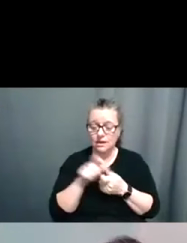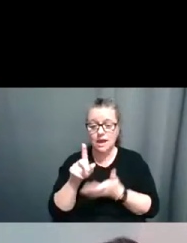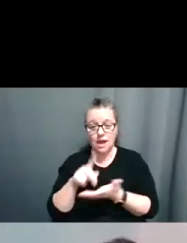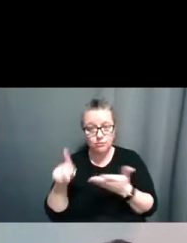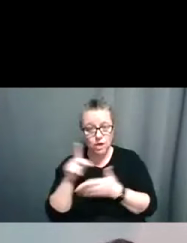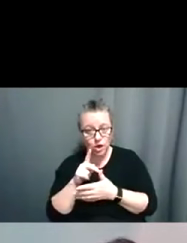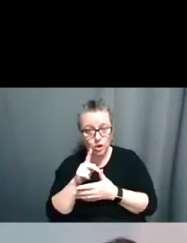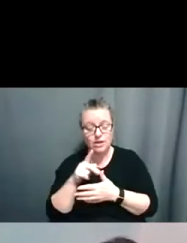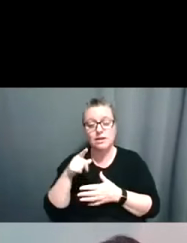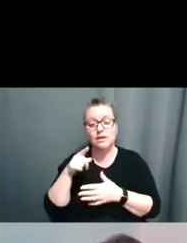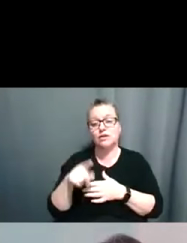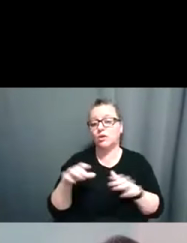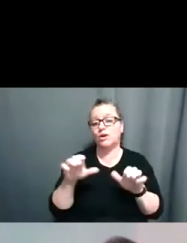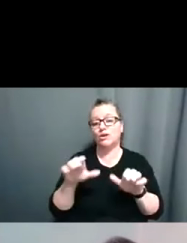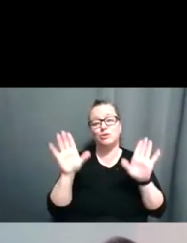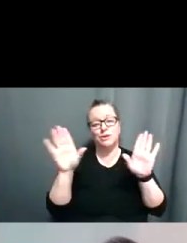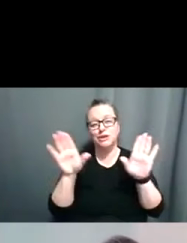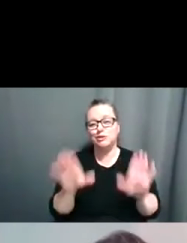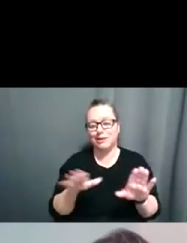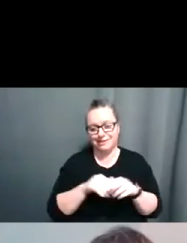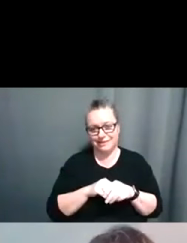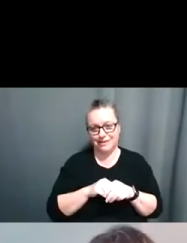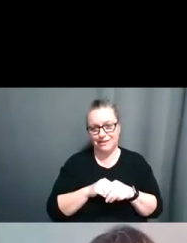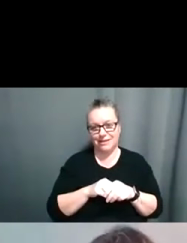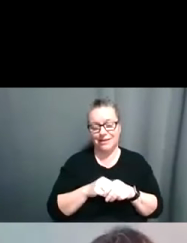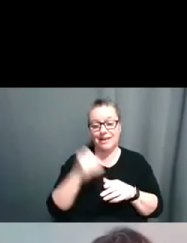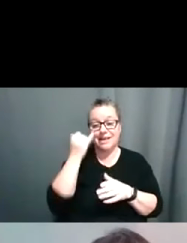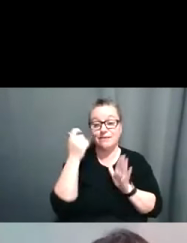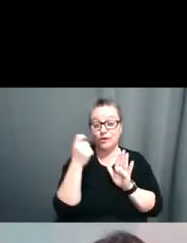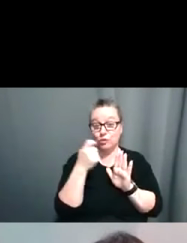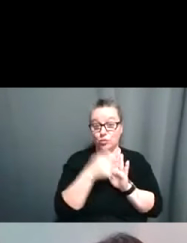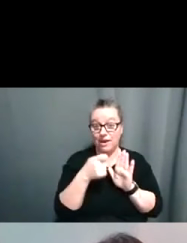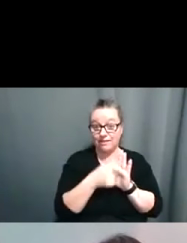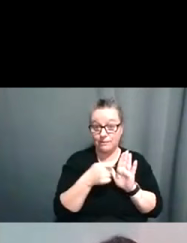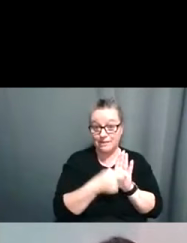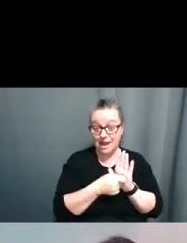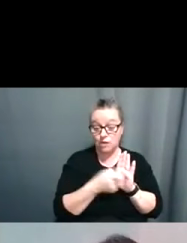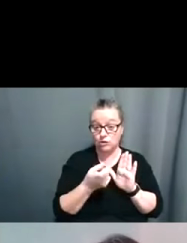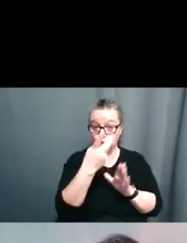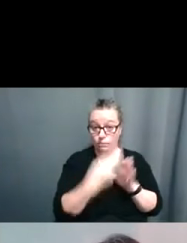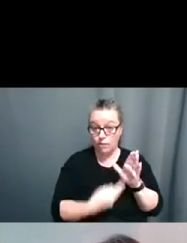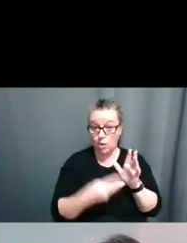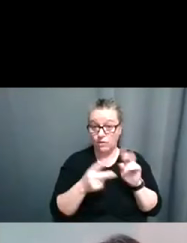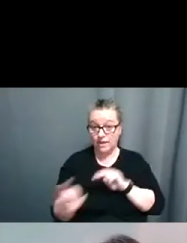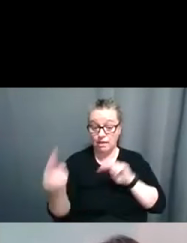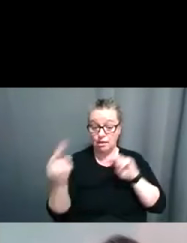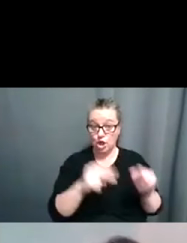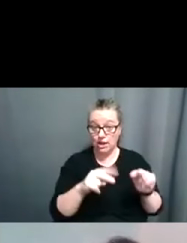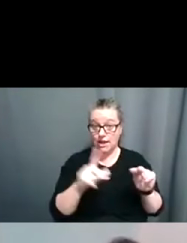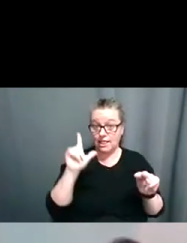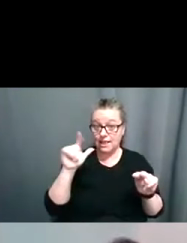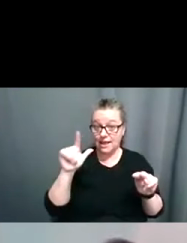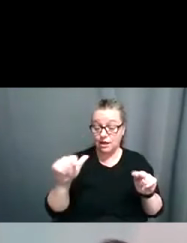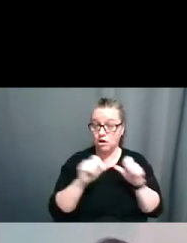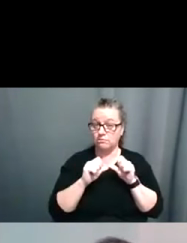priority, you are doing great. If you write them down so that you both can look back at them later and stick to